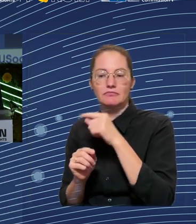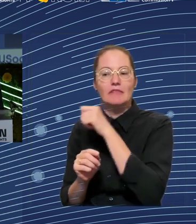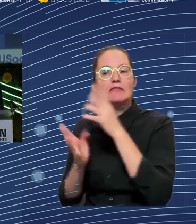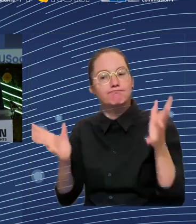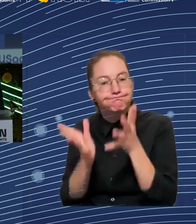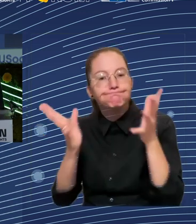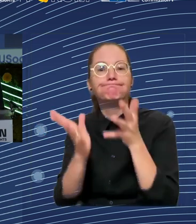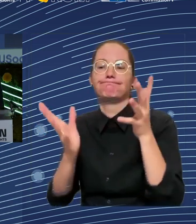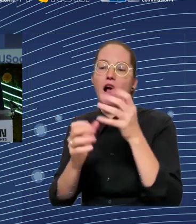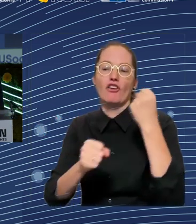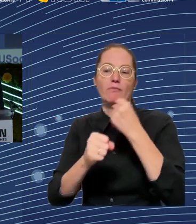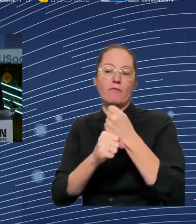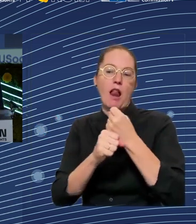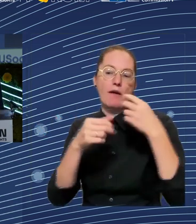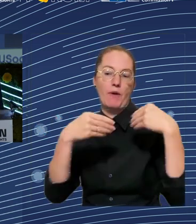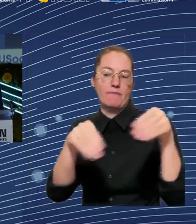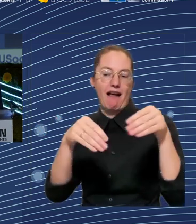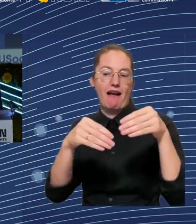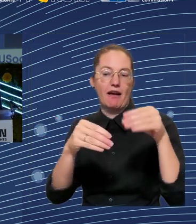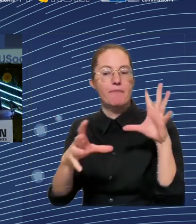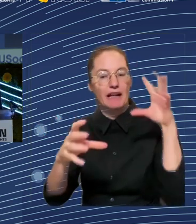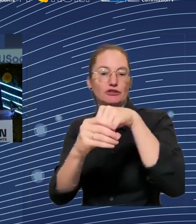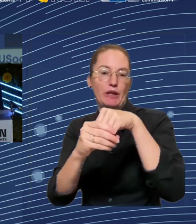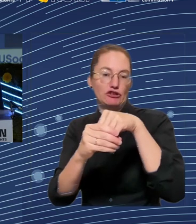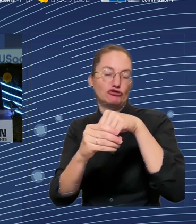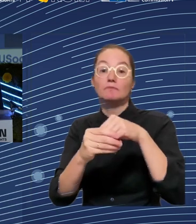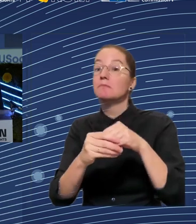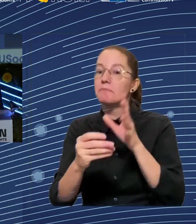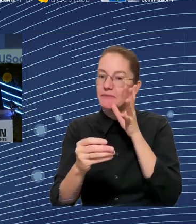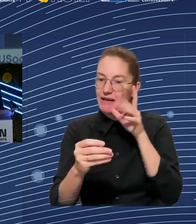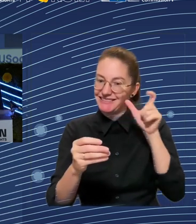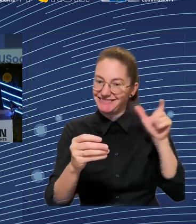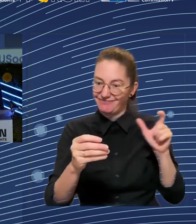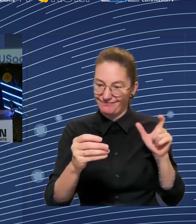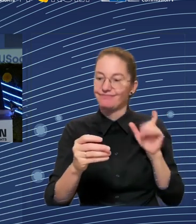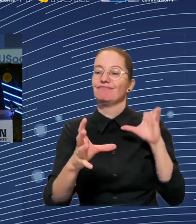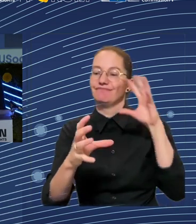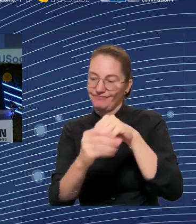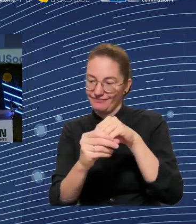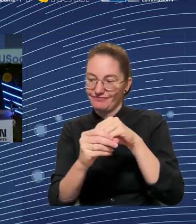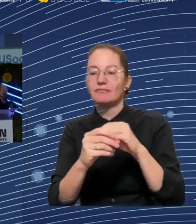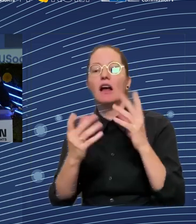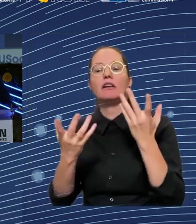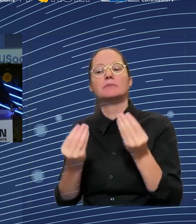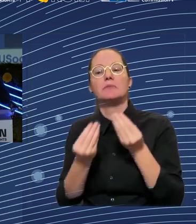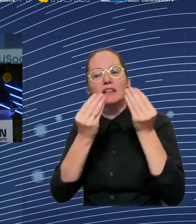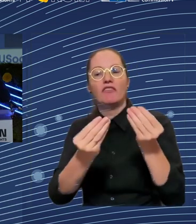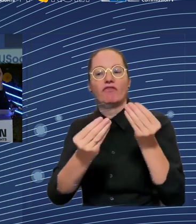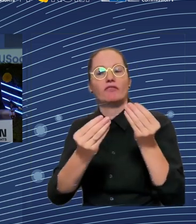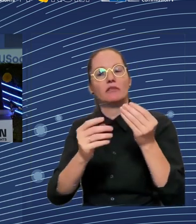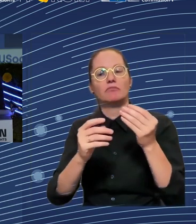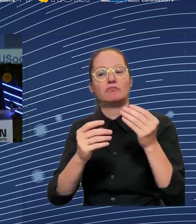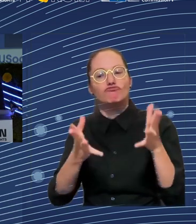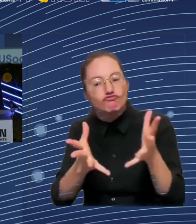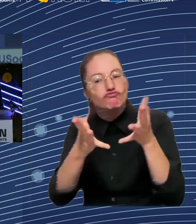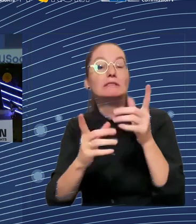report is a bit of a novel analysis that we carried out with colleagues from OECD, because there we looked at what we